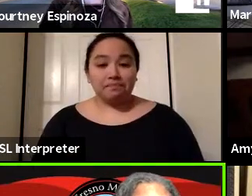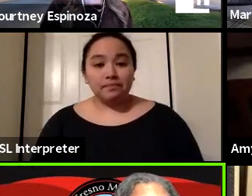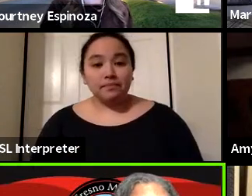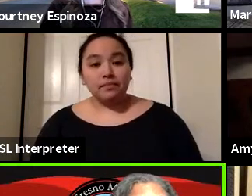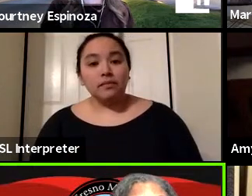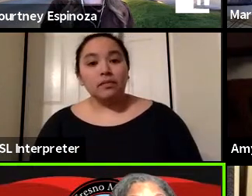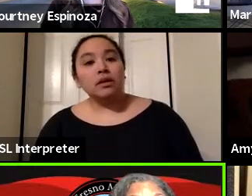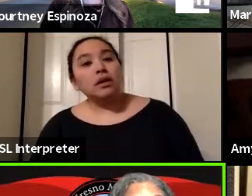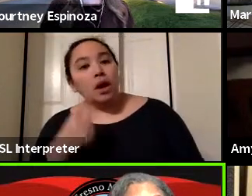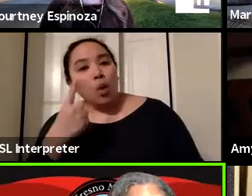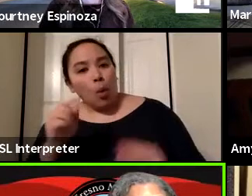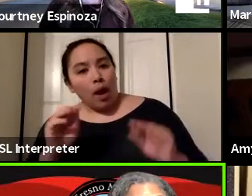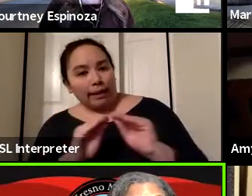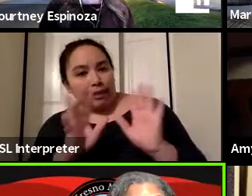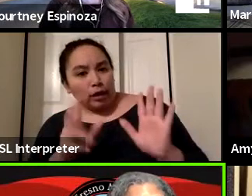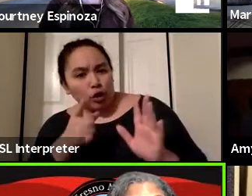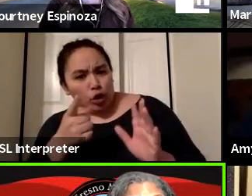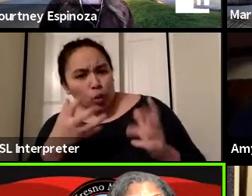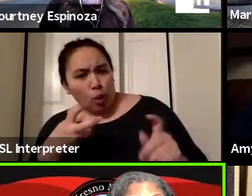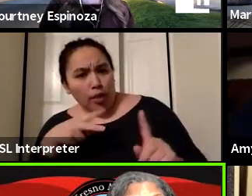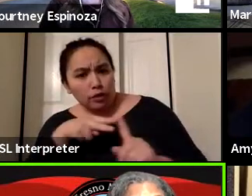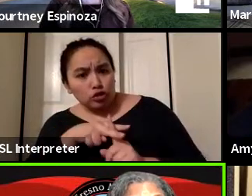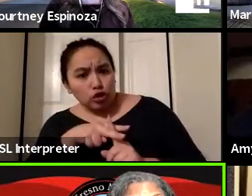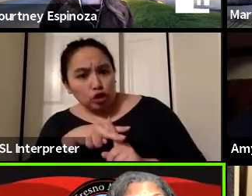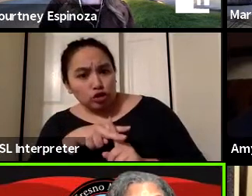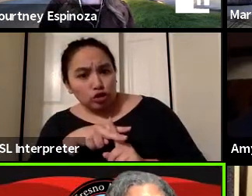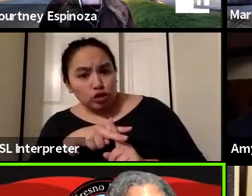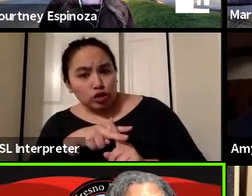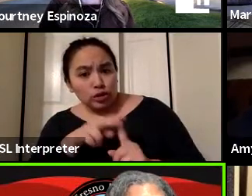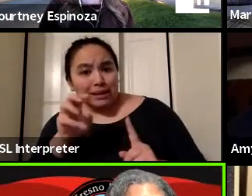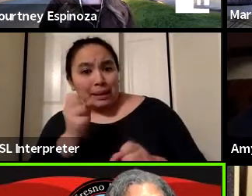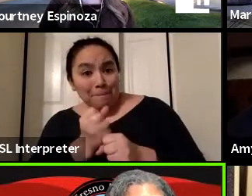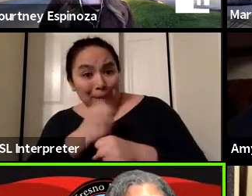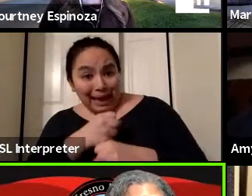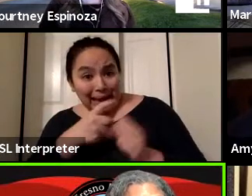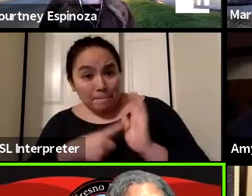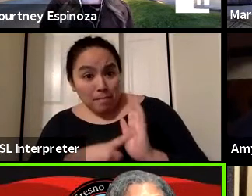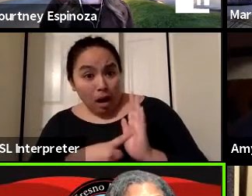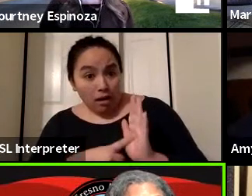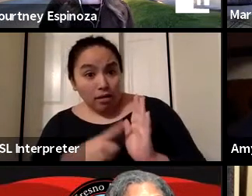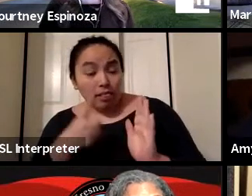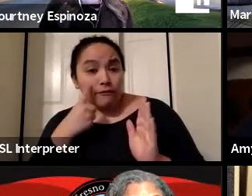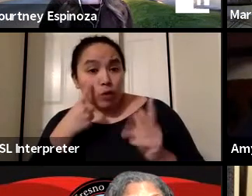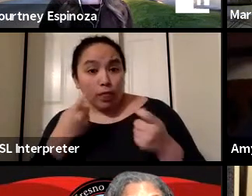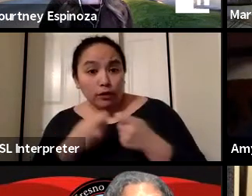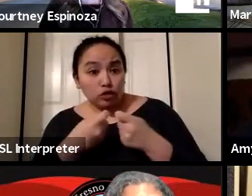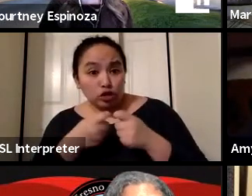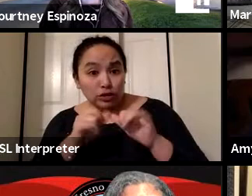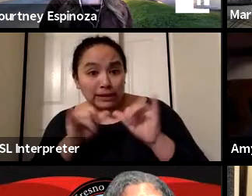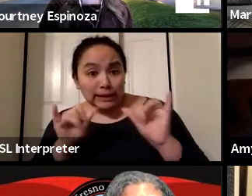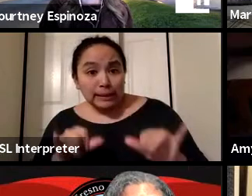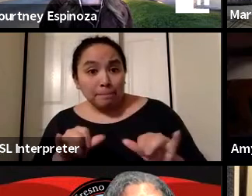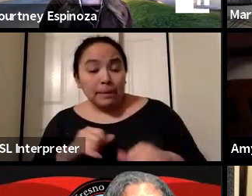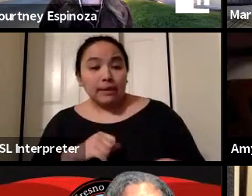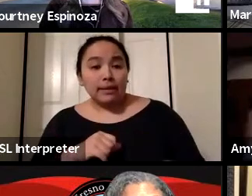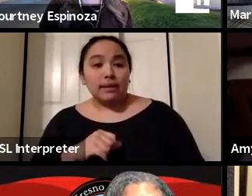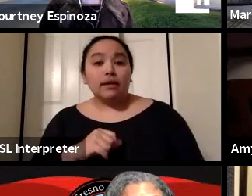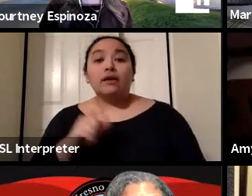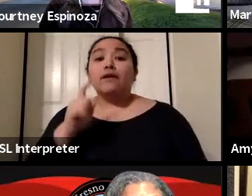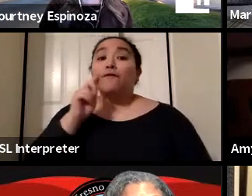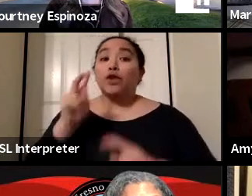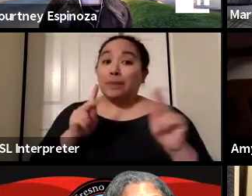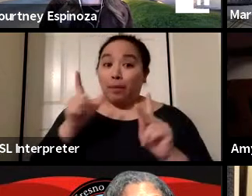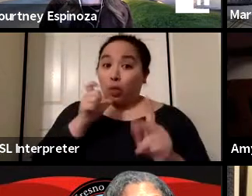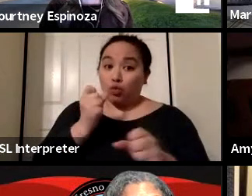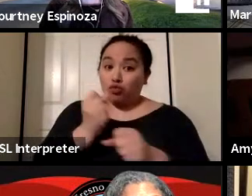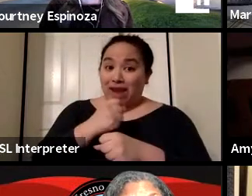Just so I'm clear, you want the charger makes and models, the charger systems? No, I'm talking about the people who are creating your